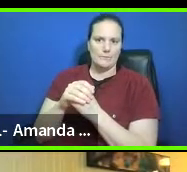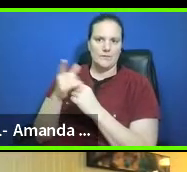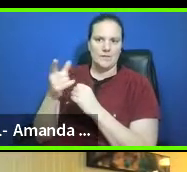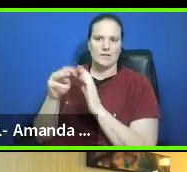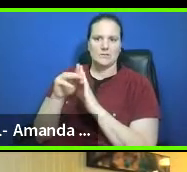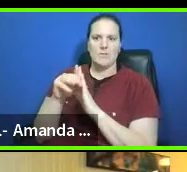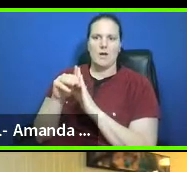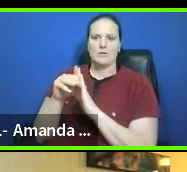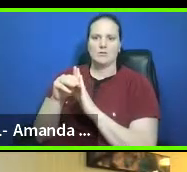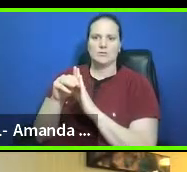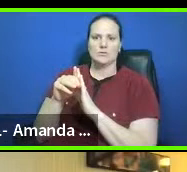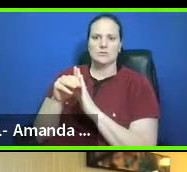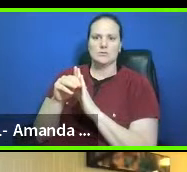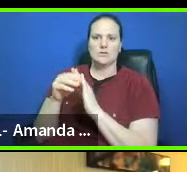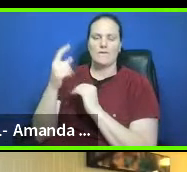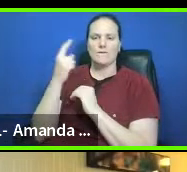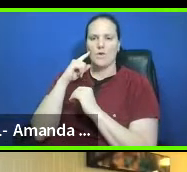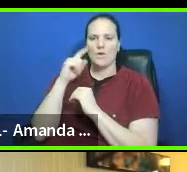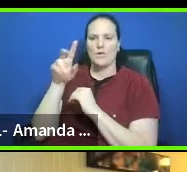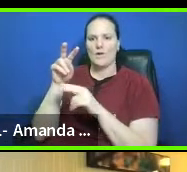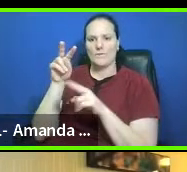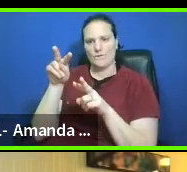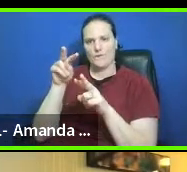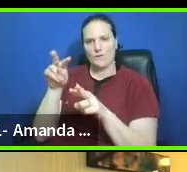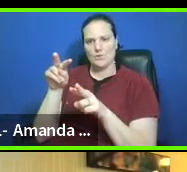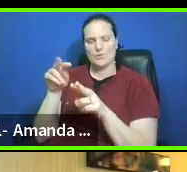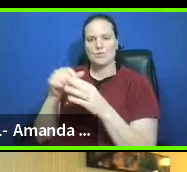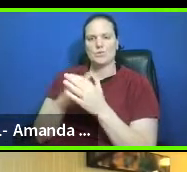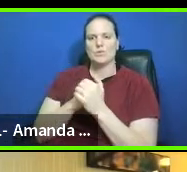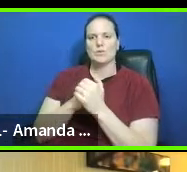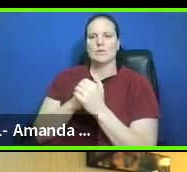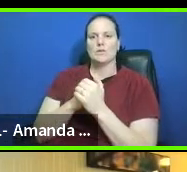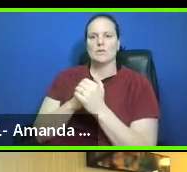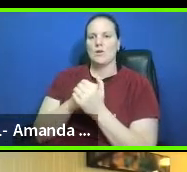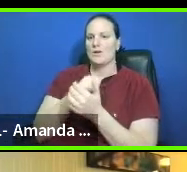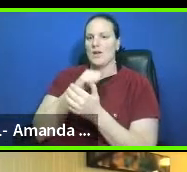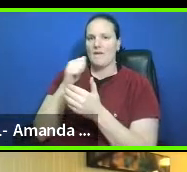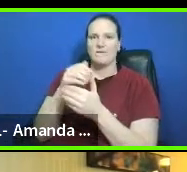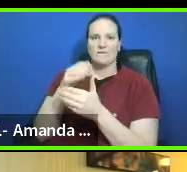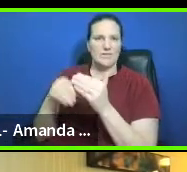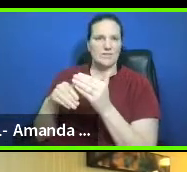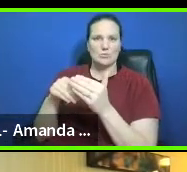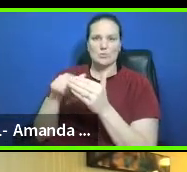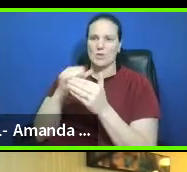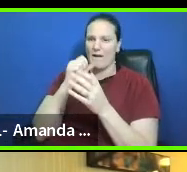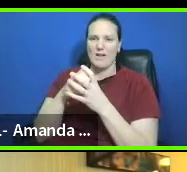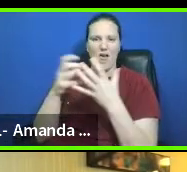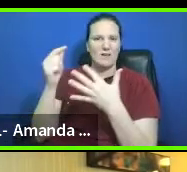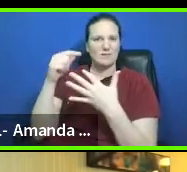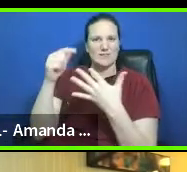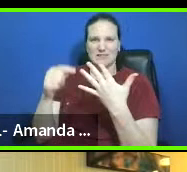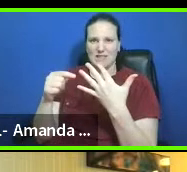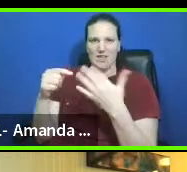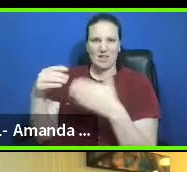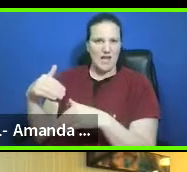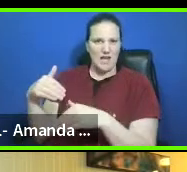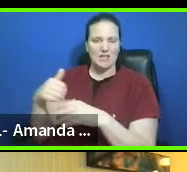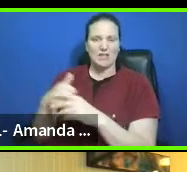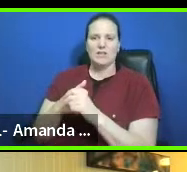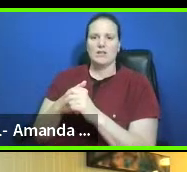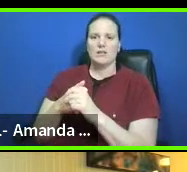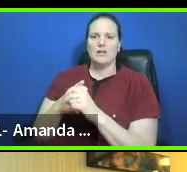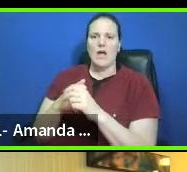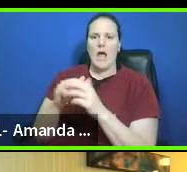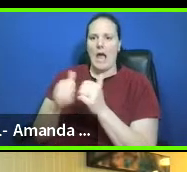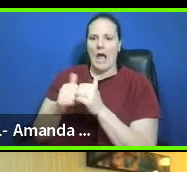models actually, in their vantage point views, are not complete because we don't have a lot of detail yet, especially how they